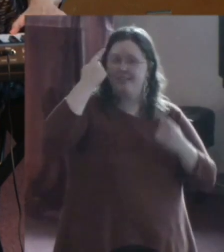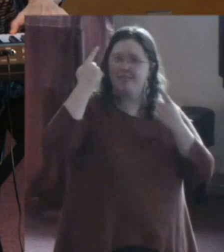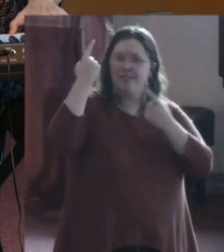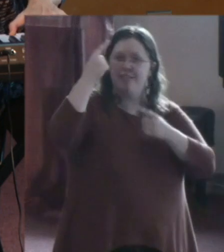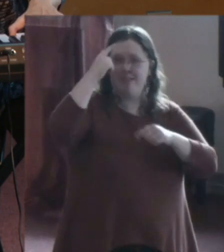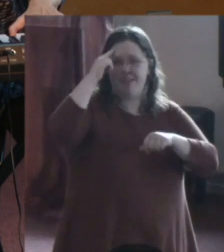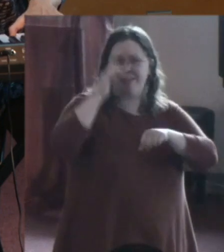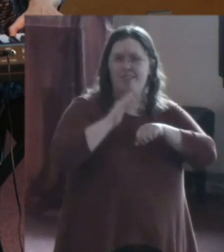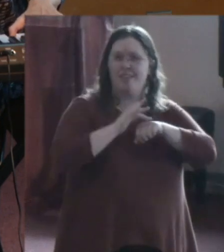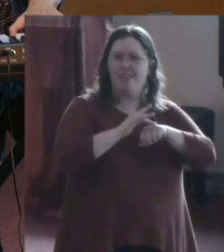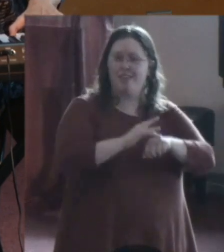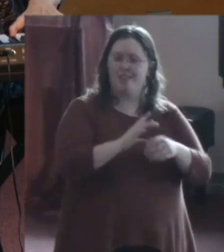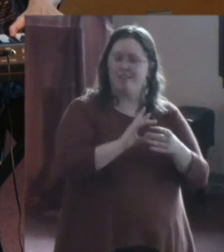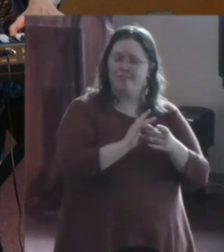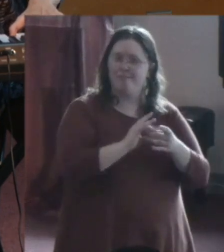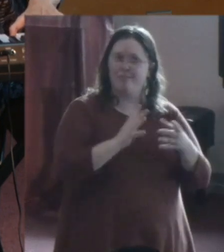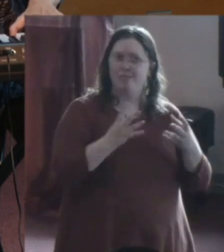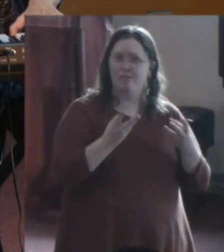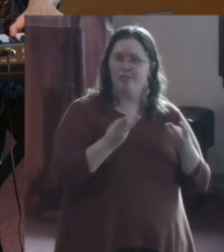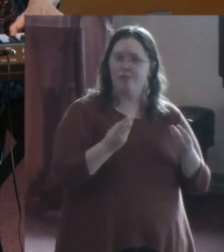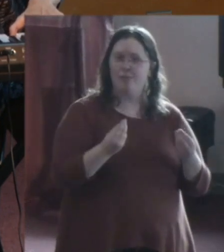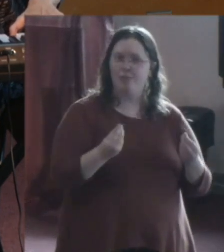quiet mind.